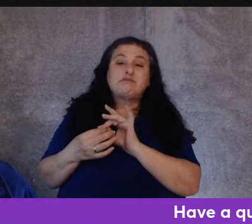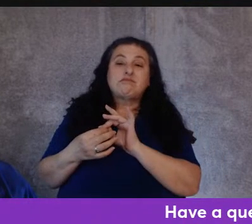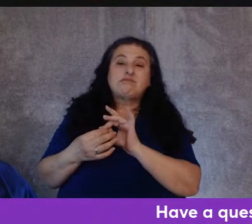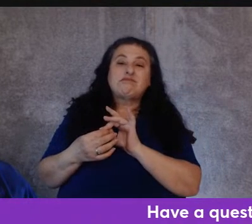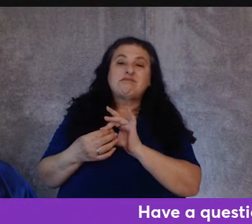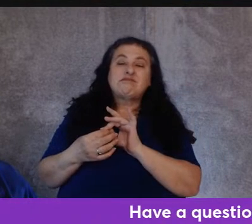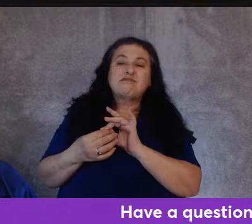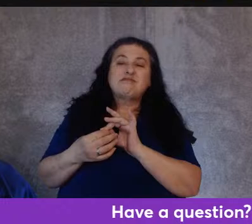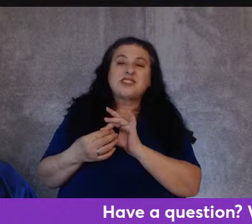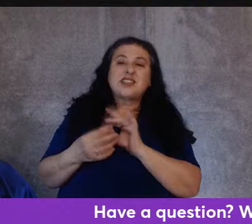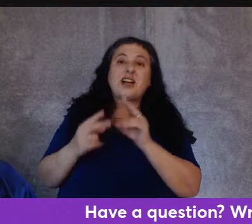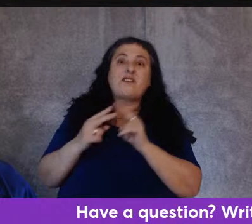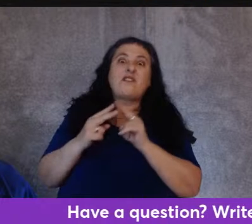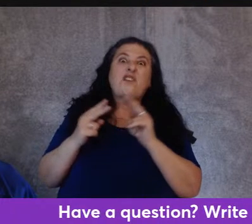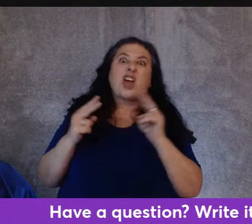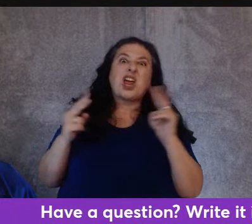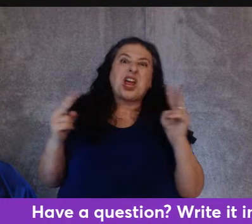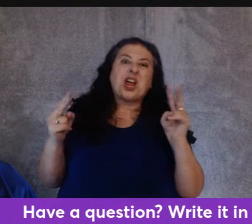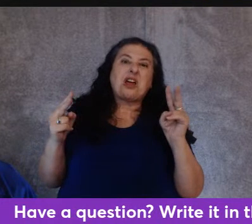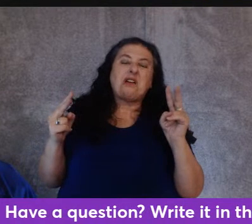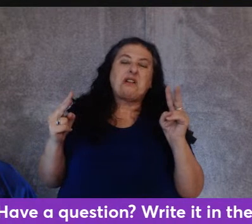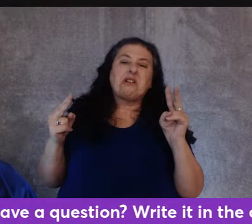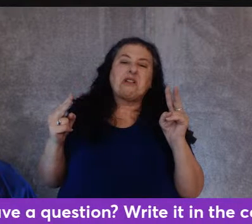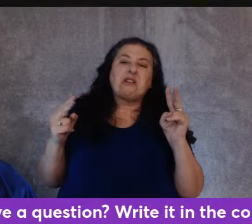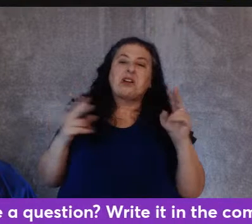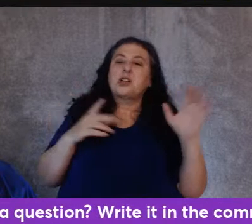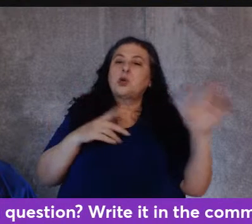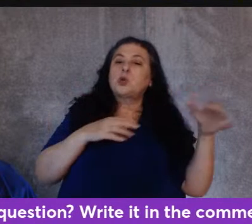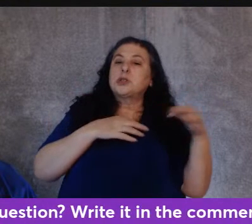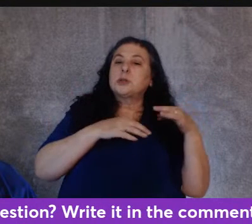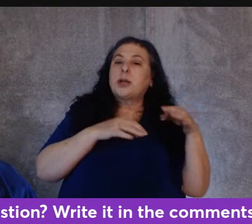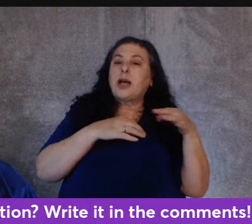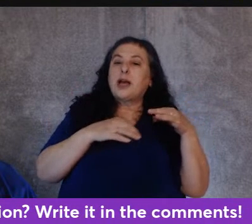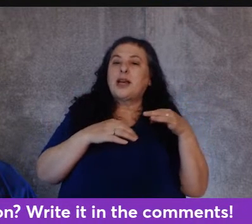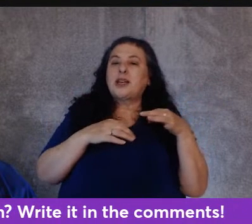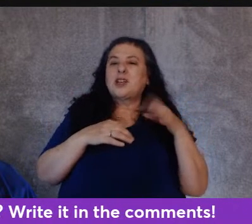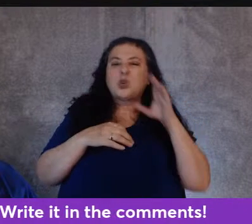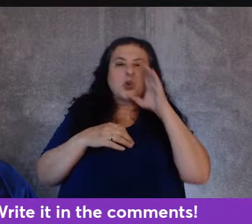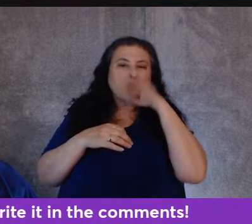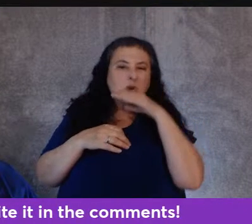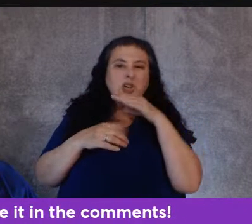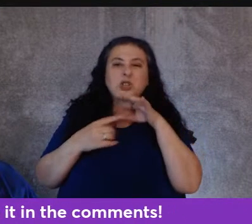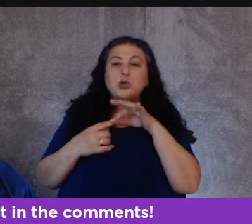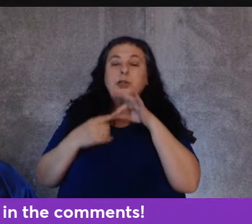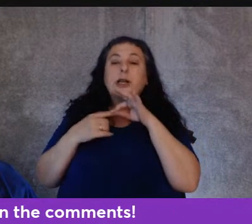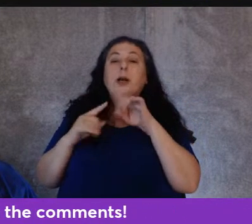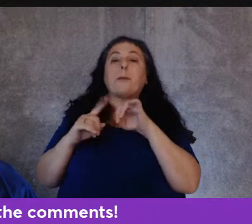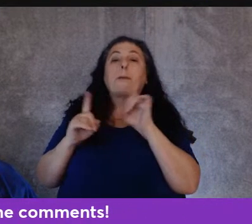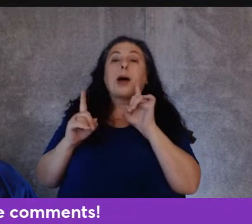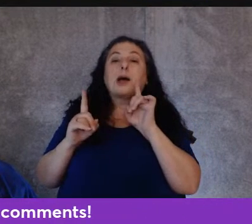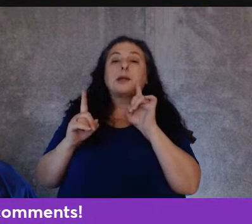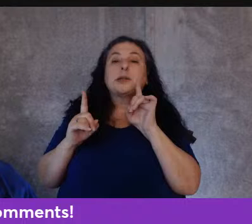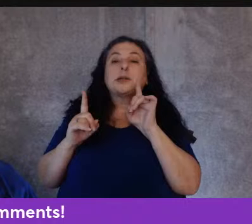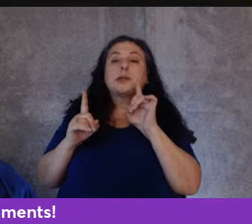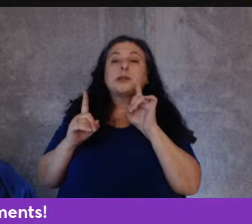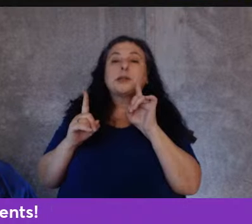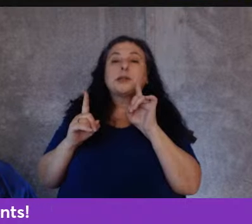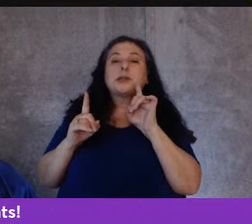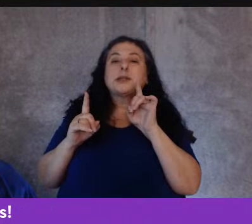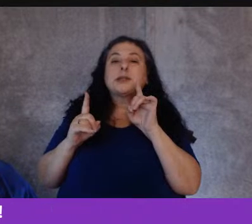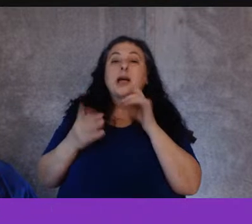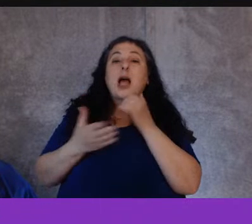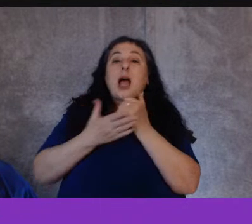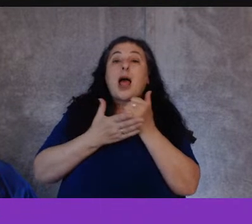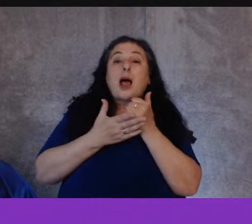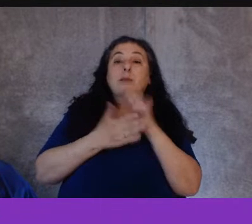just a very, as you mentioned, weird and unique situation going on. But it's cool that it kind of helped pave